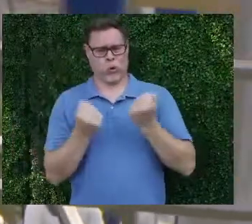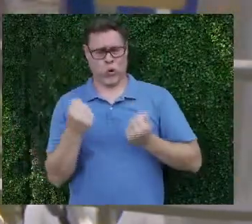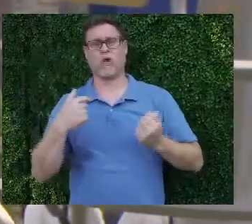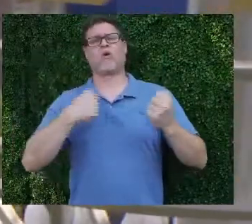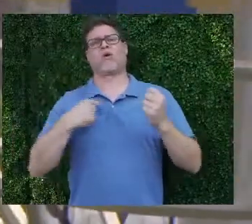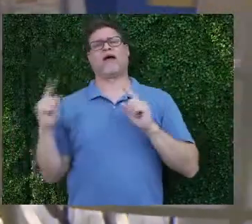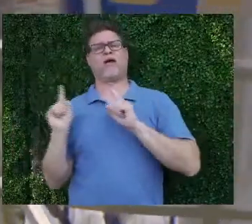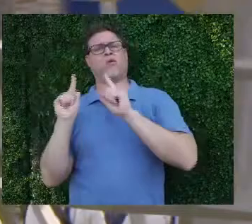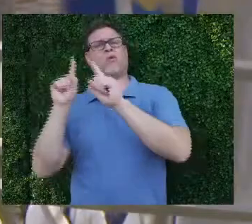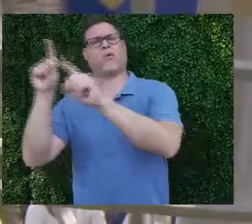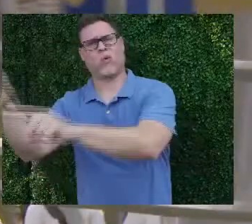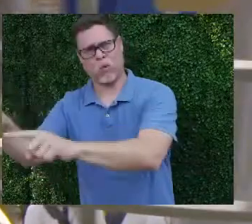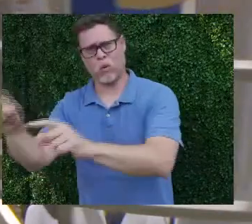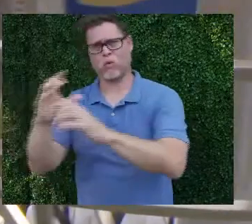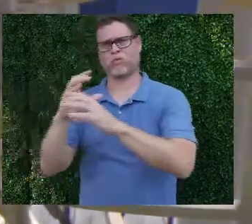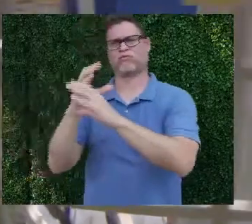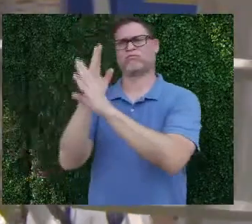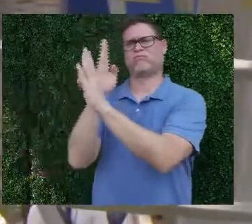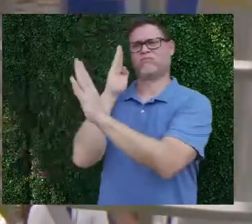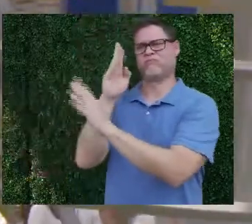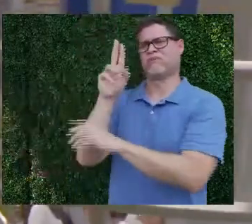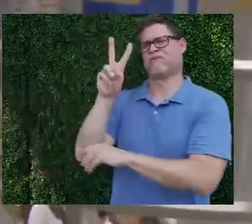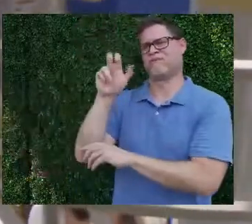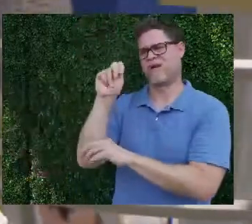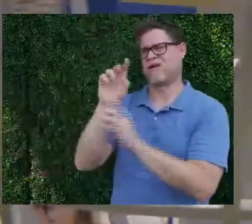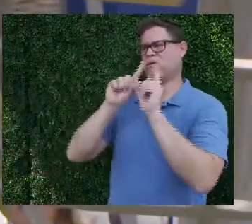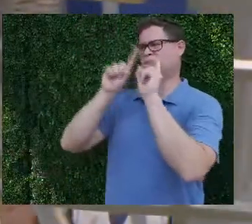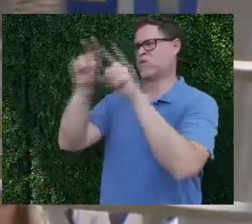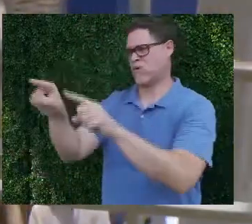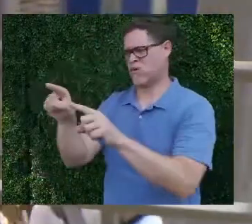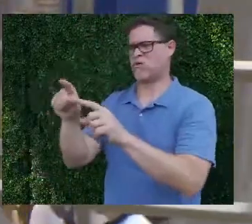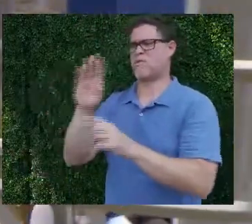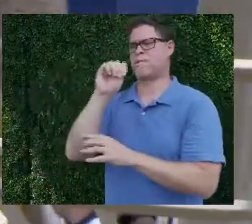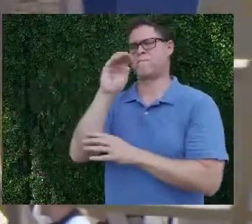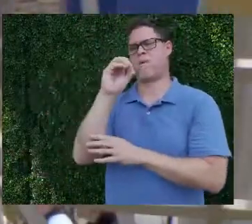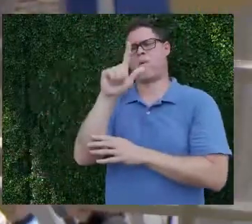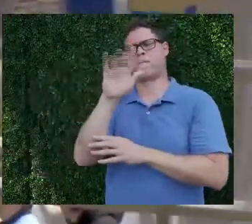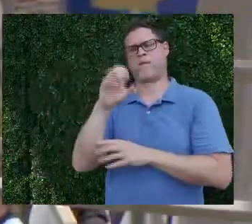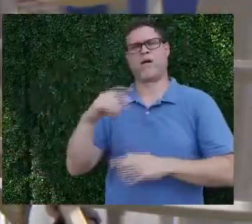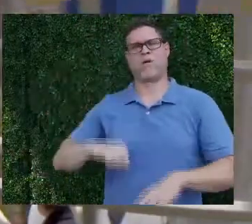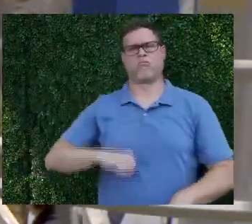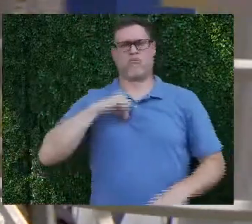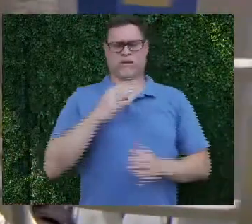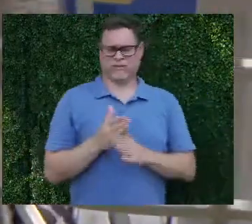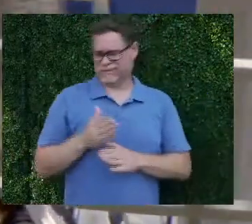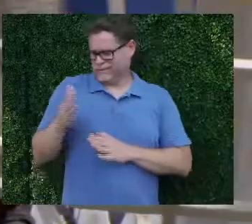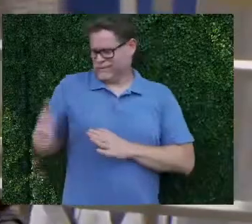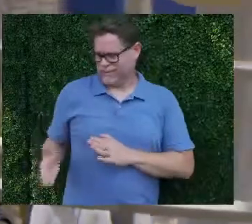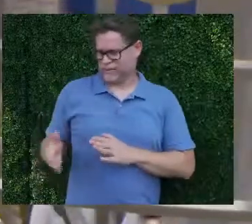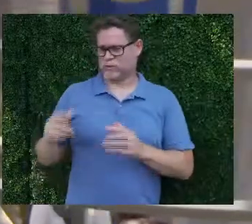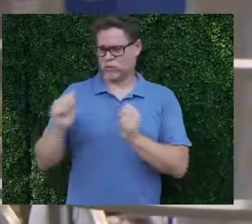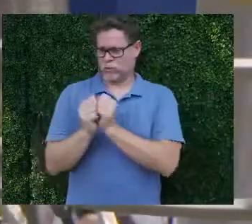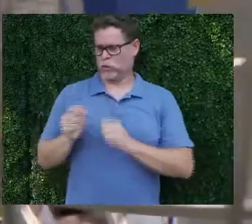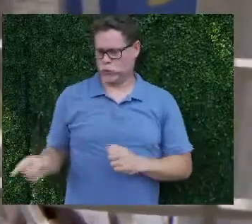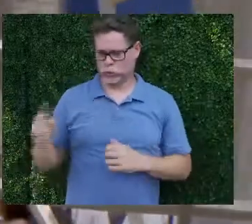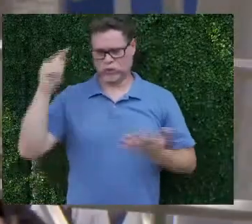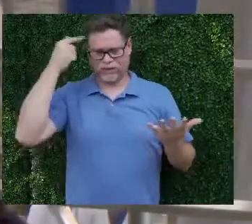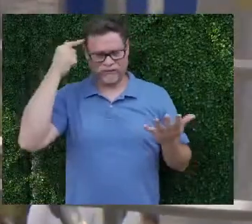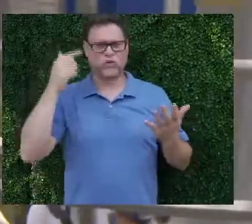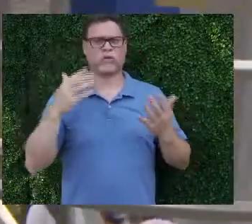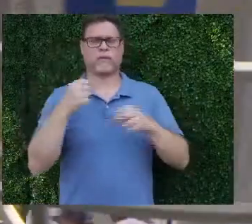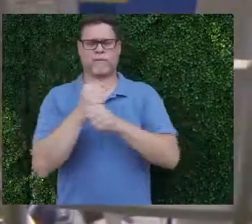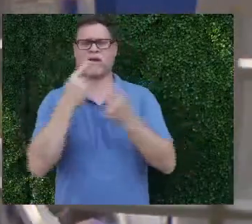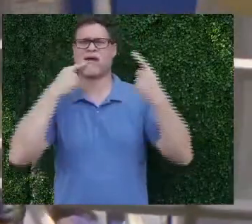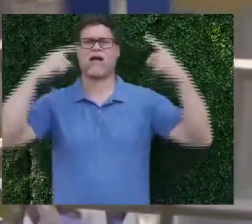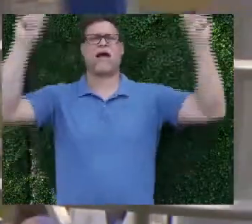go to them, and we did it. We did it with your help, Governor, and I'm so very proud to stand next with you and everyone else that made that happen. But